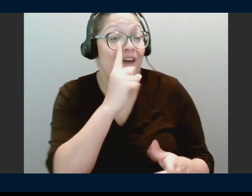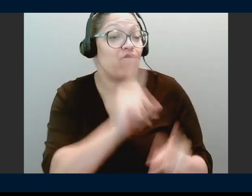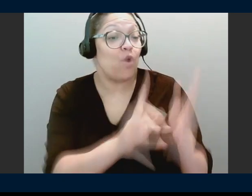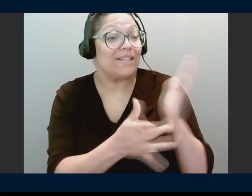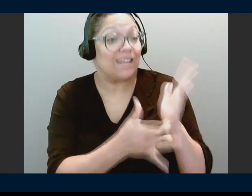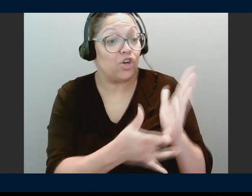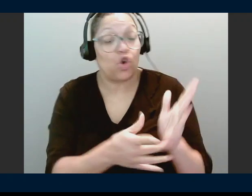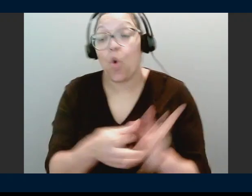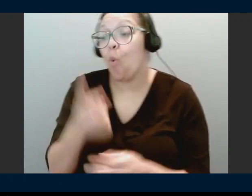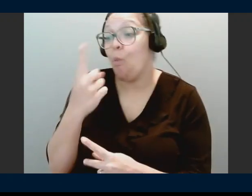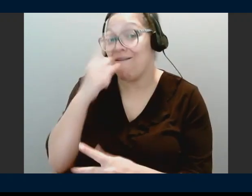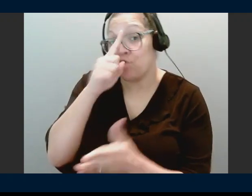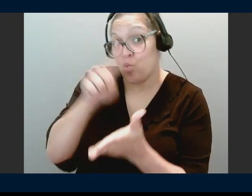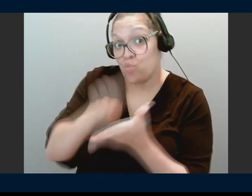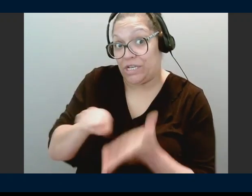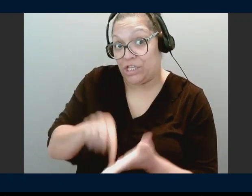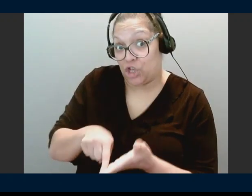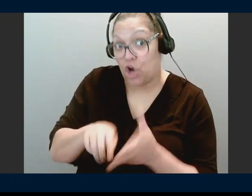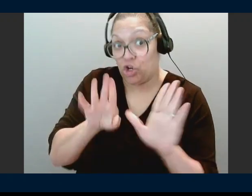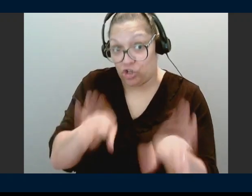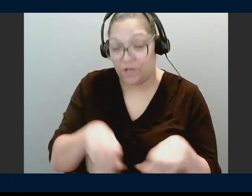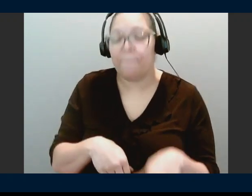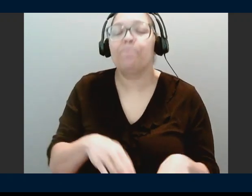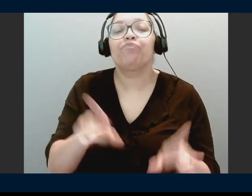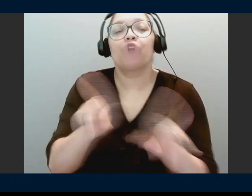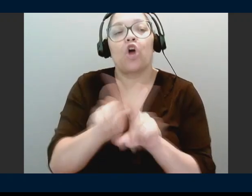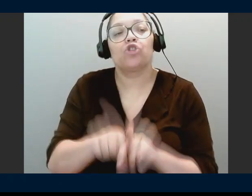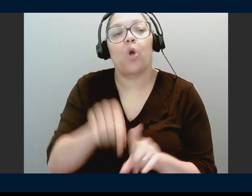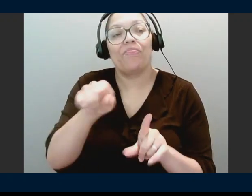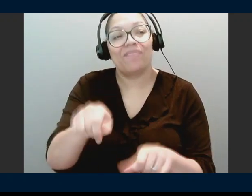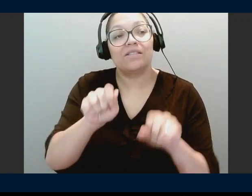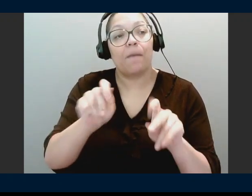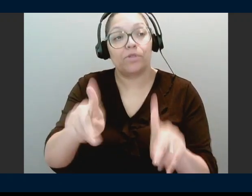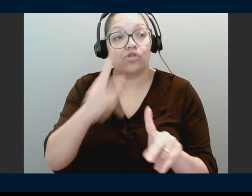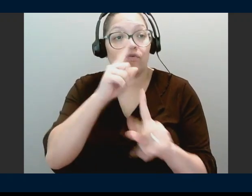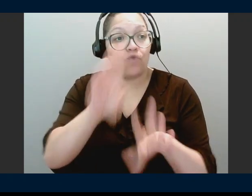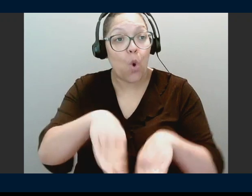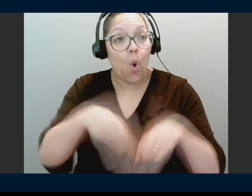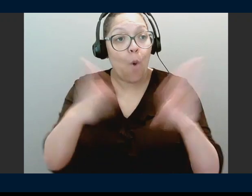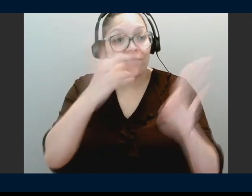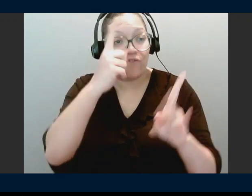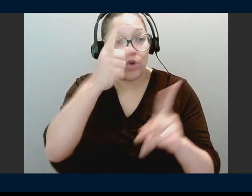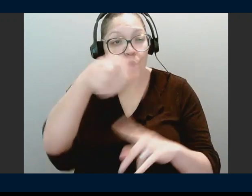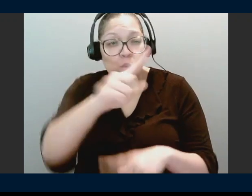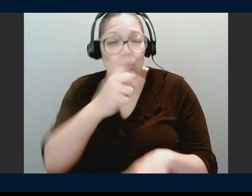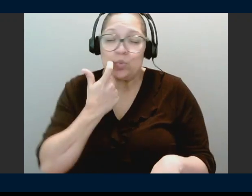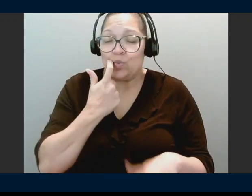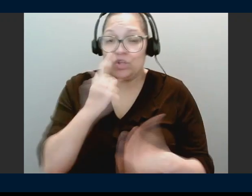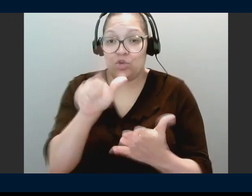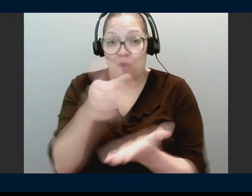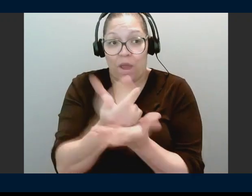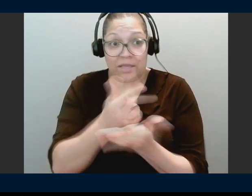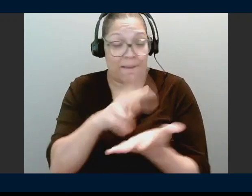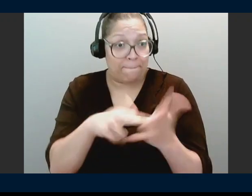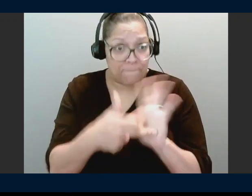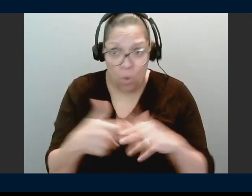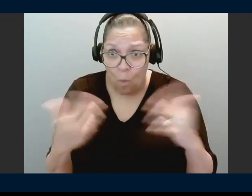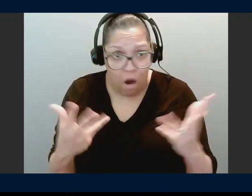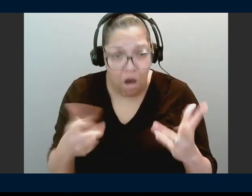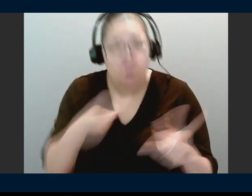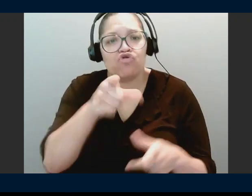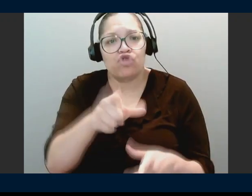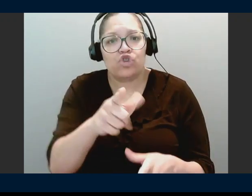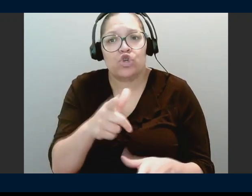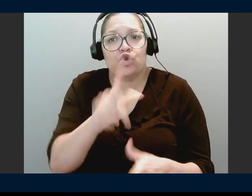research careers. Also, this opportunity is open to those of you who are recent graduates. Recent graduates meaning you have graduating